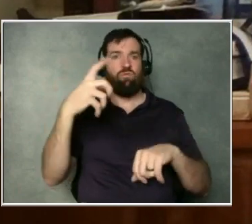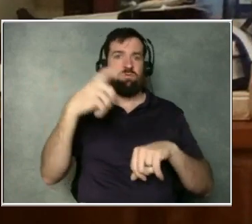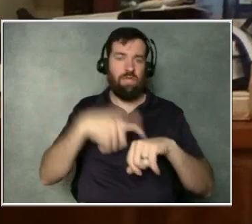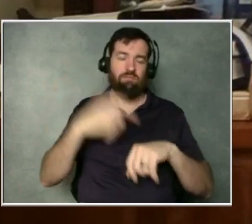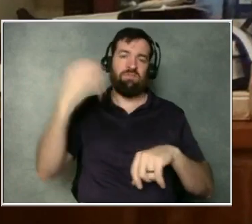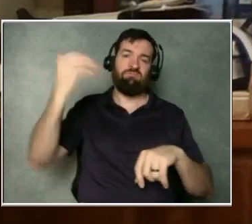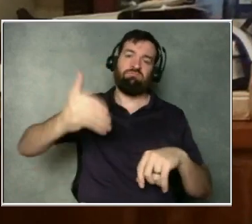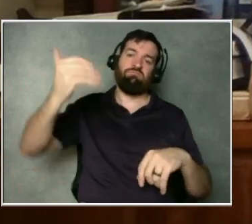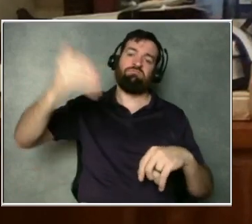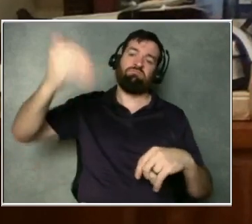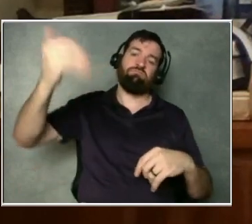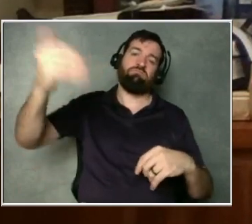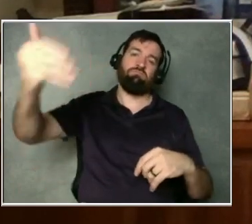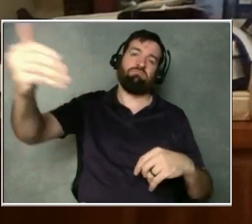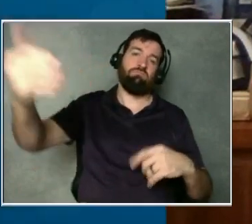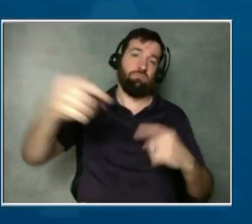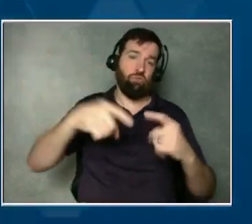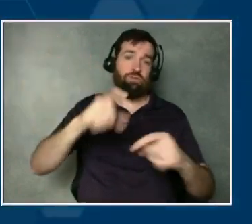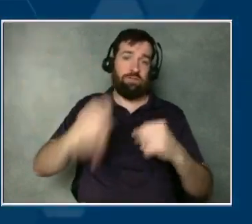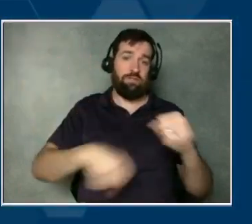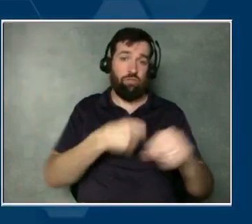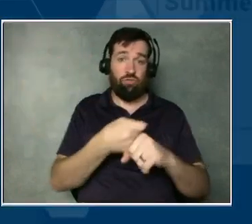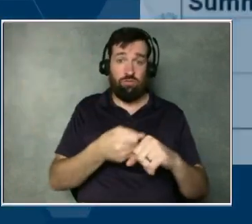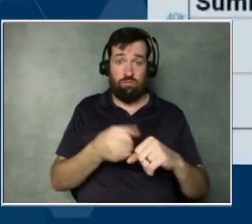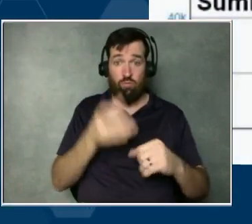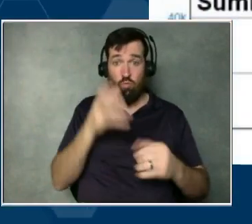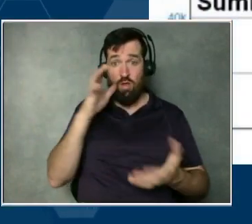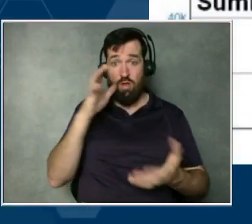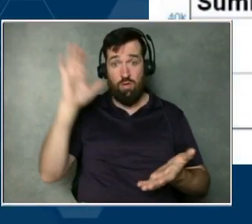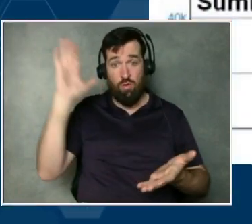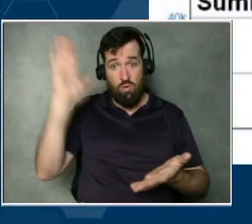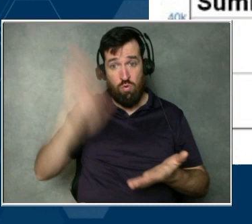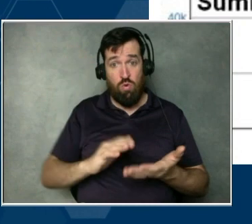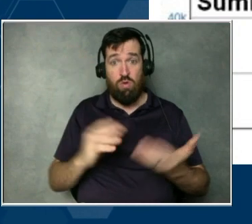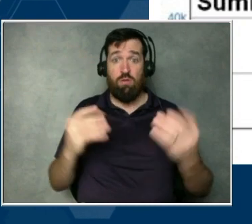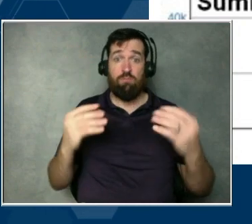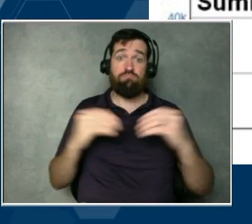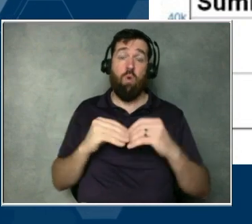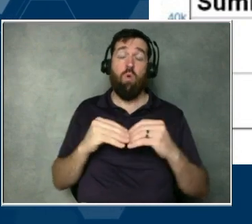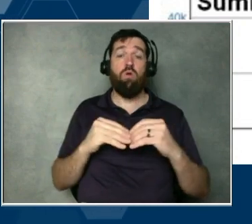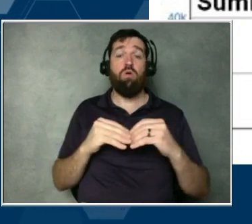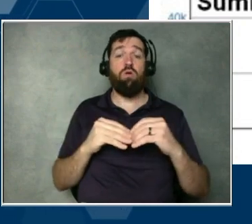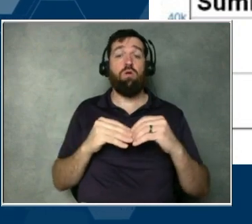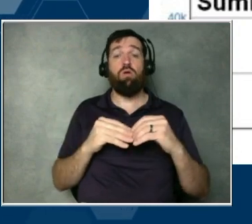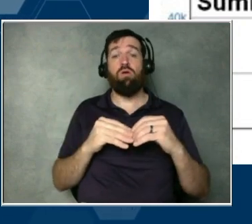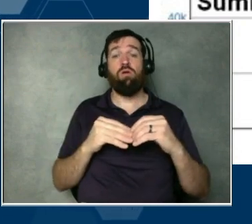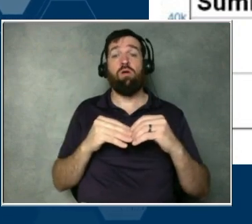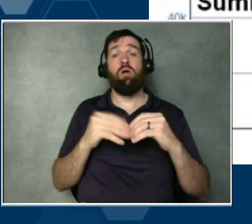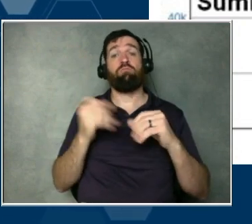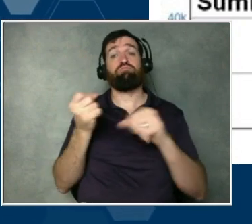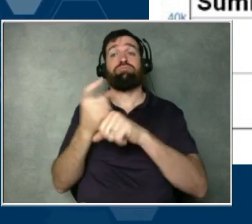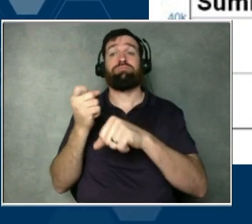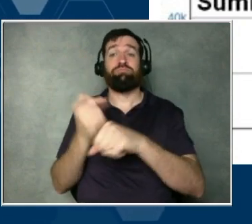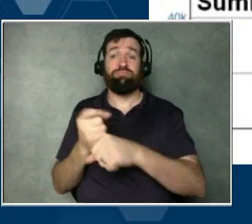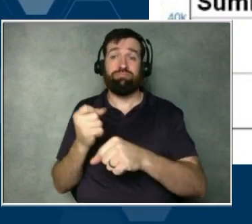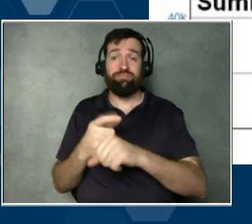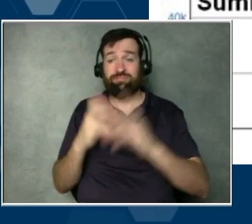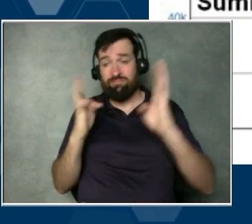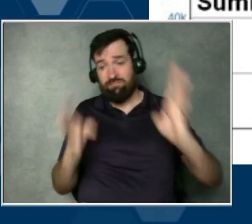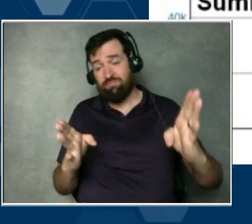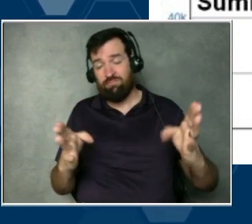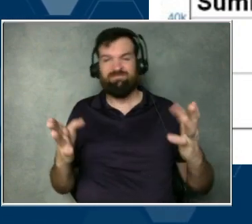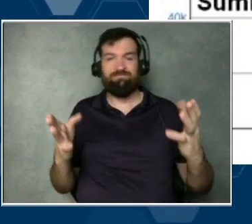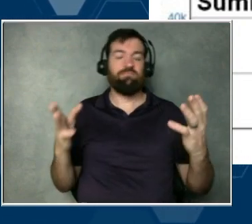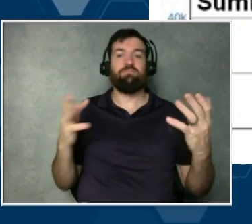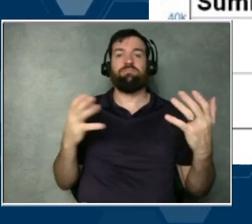throughout the year. Will this settle down into more of a seasonal pattern? There you go. You see that even